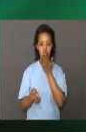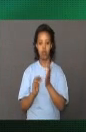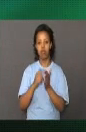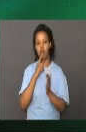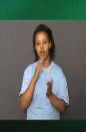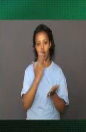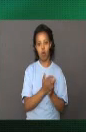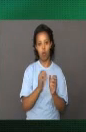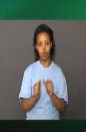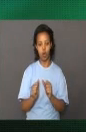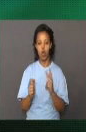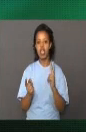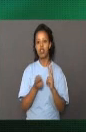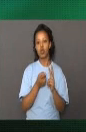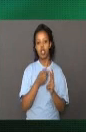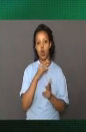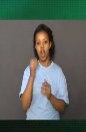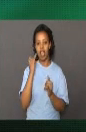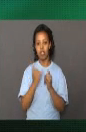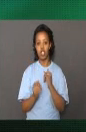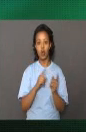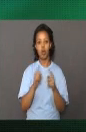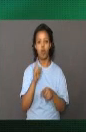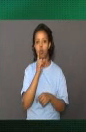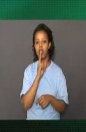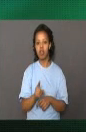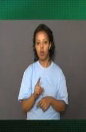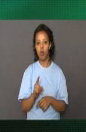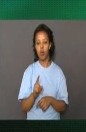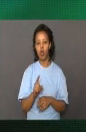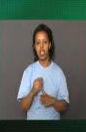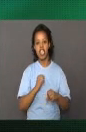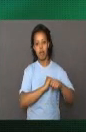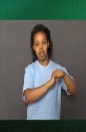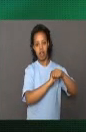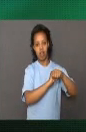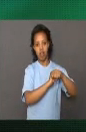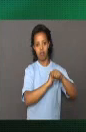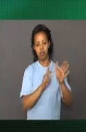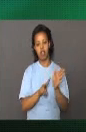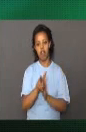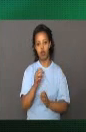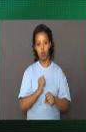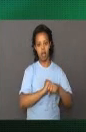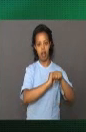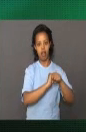The last method is to produce a vaccine against the